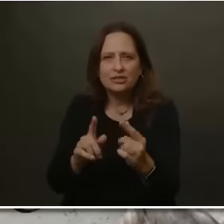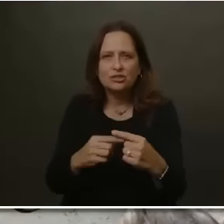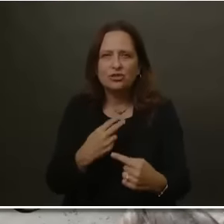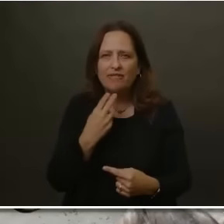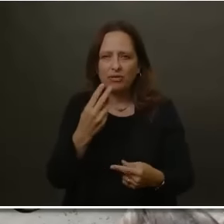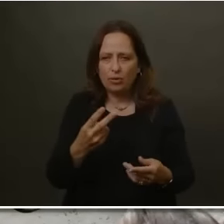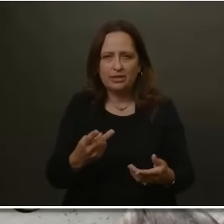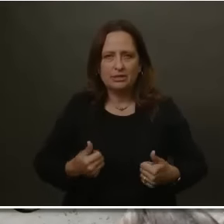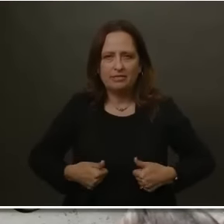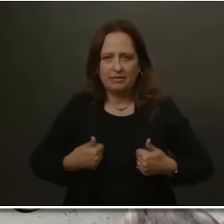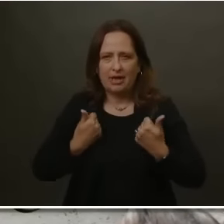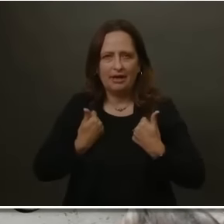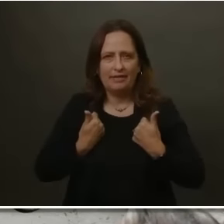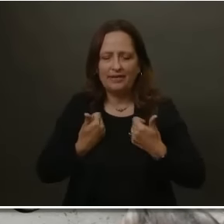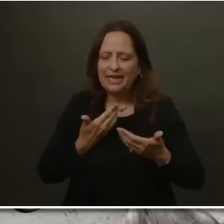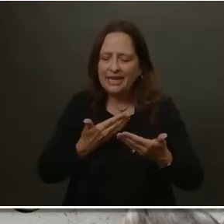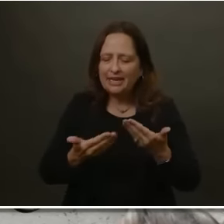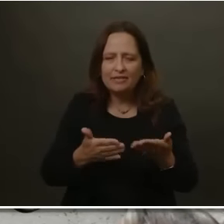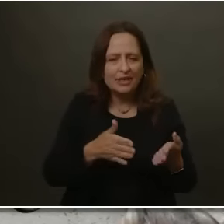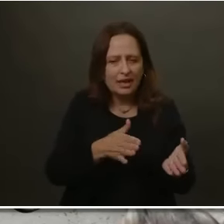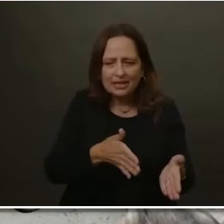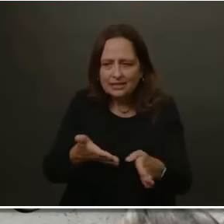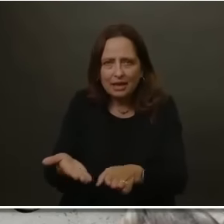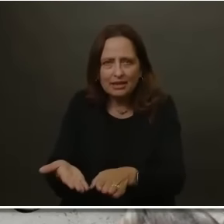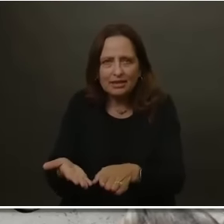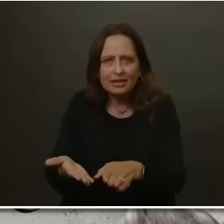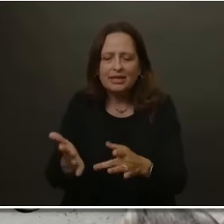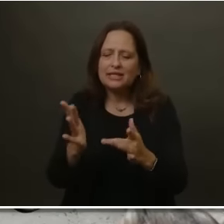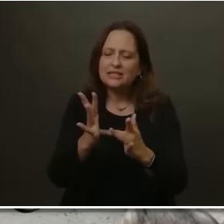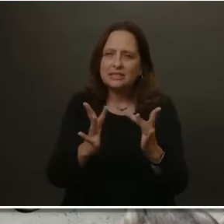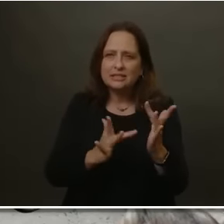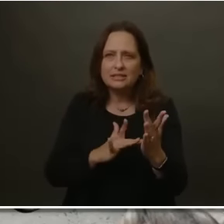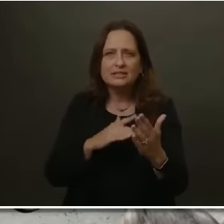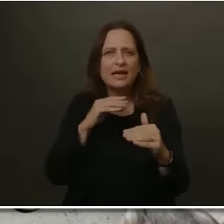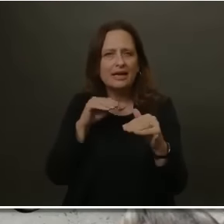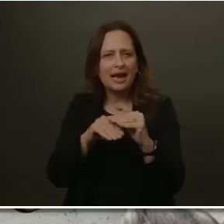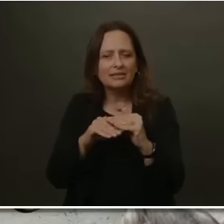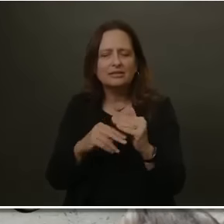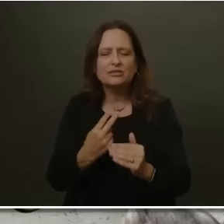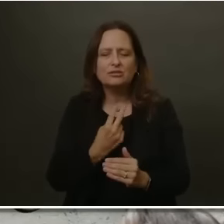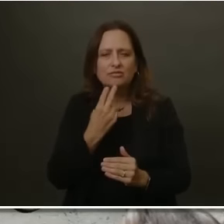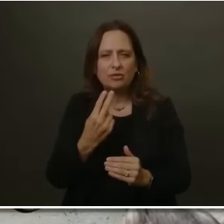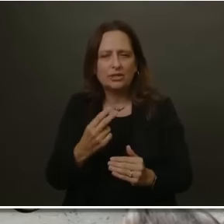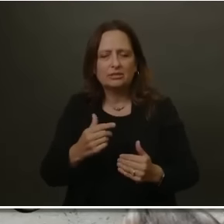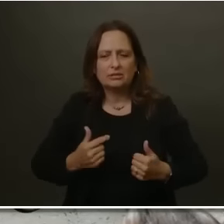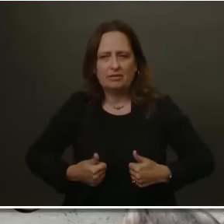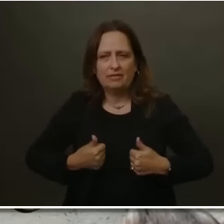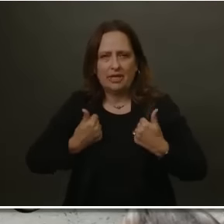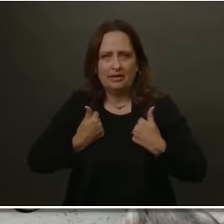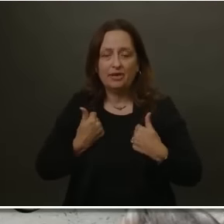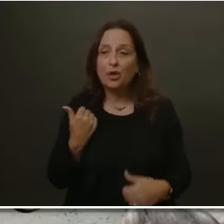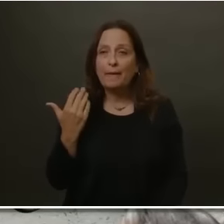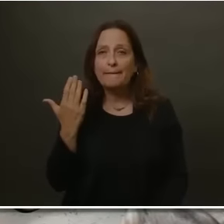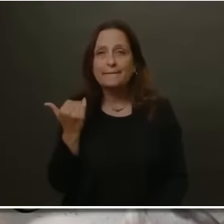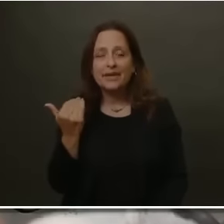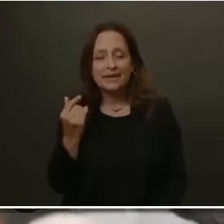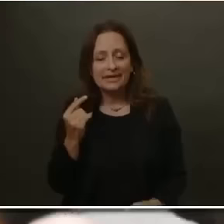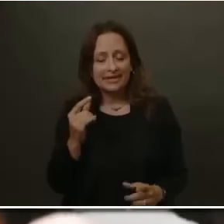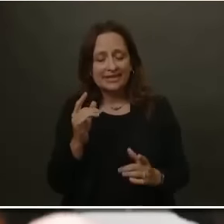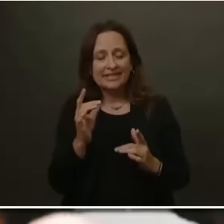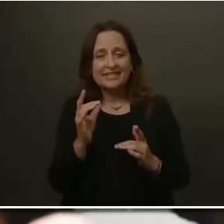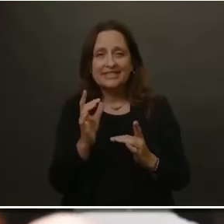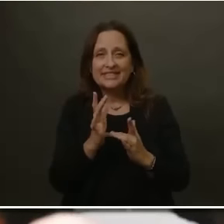death, he had access to the voice of life because Jesus is the Word, the one who